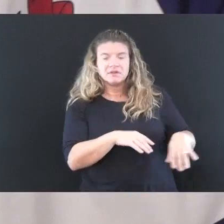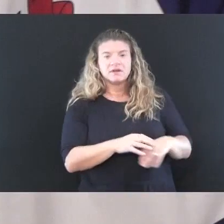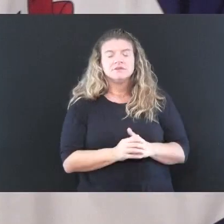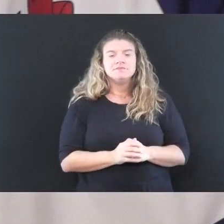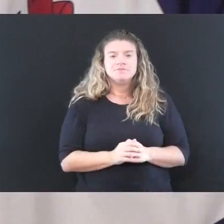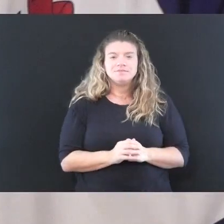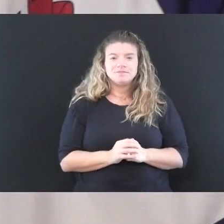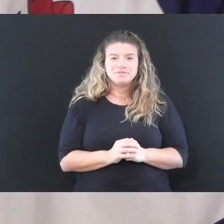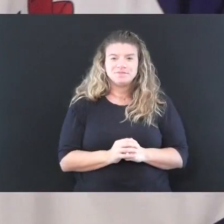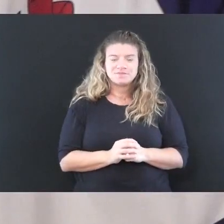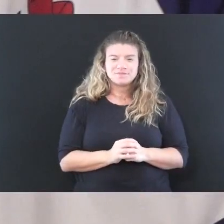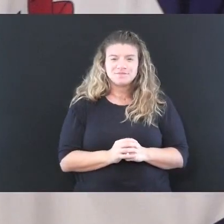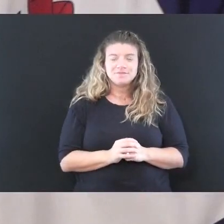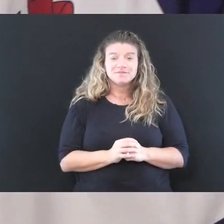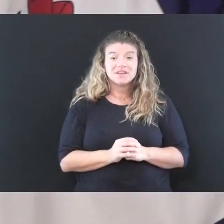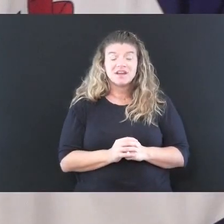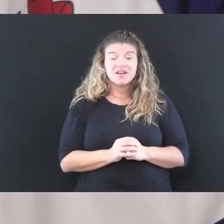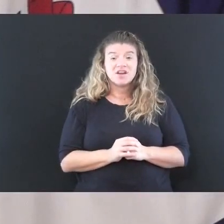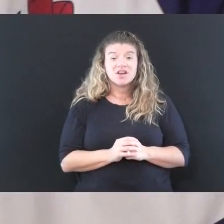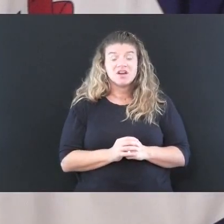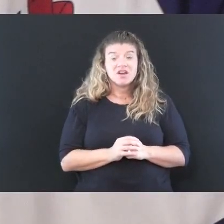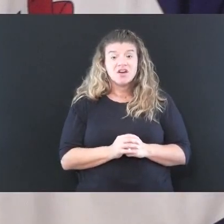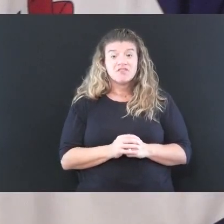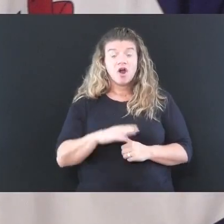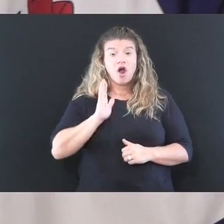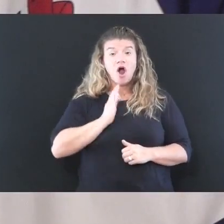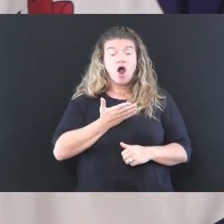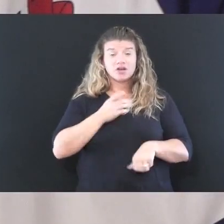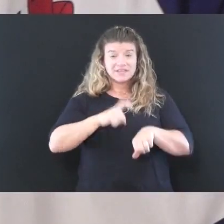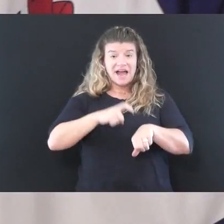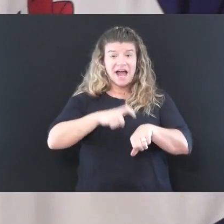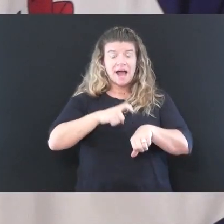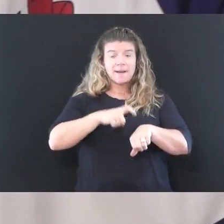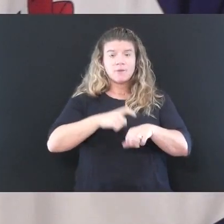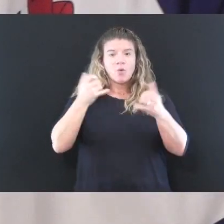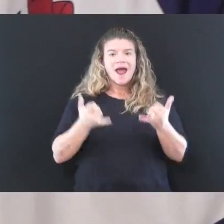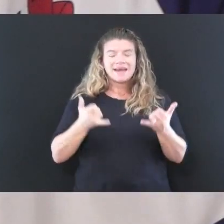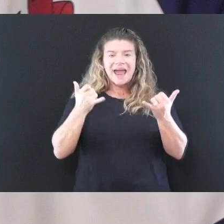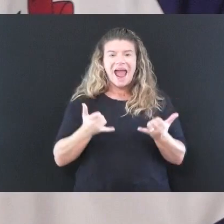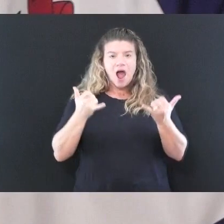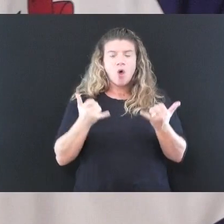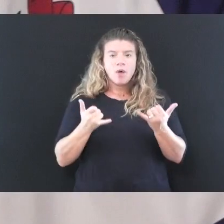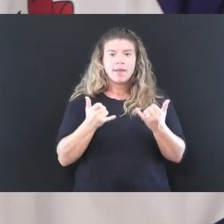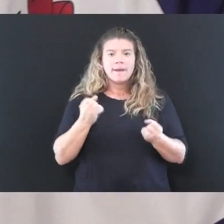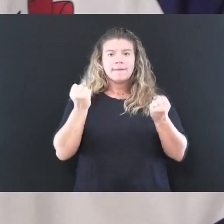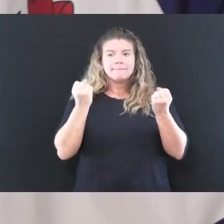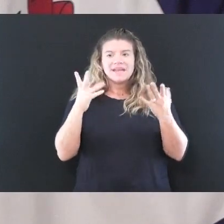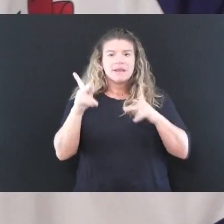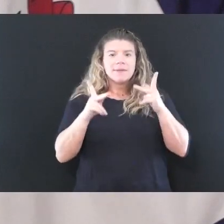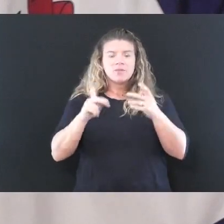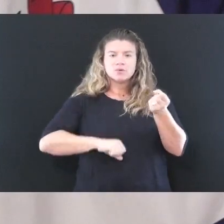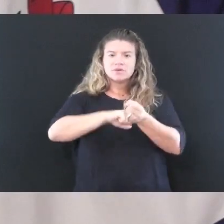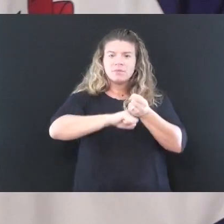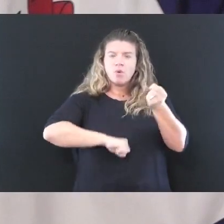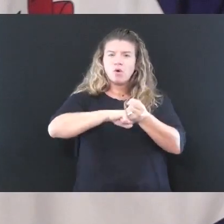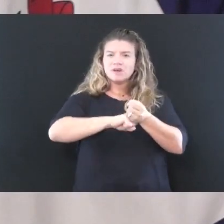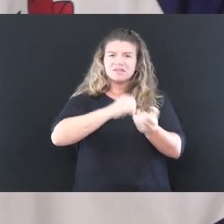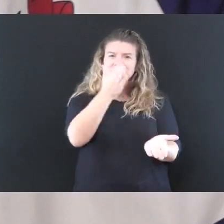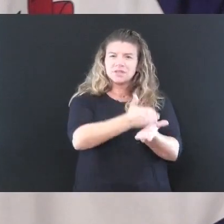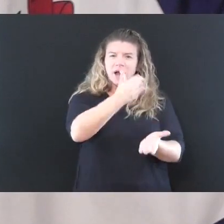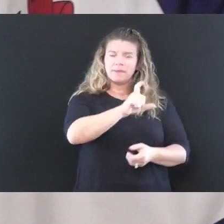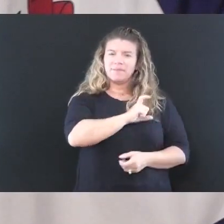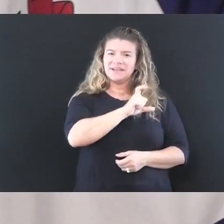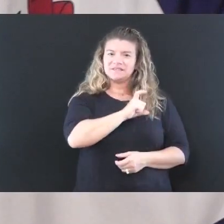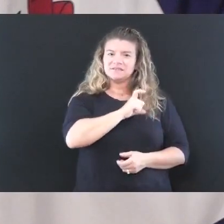know, for this movement across our country to defund the police, are you kidding me? To defund